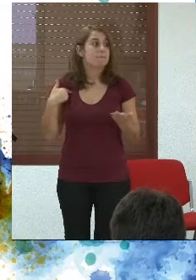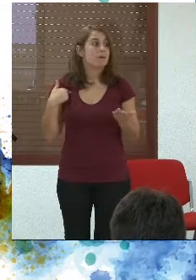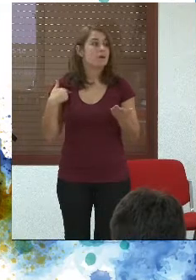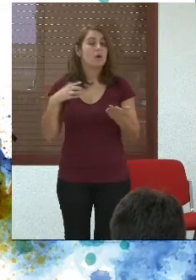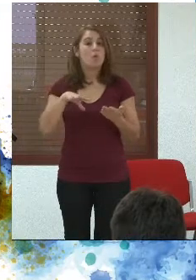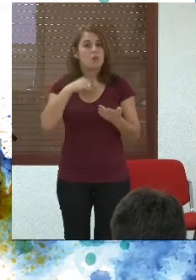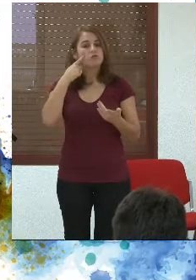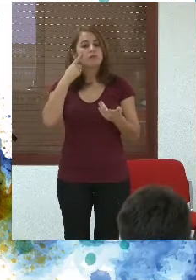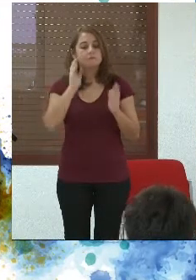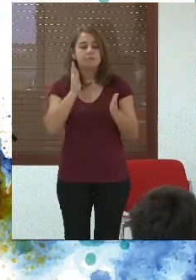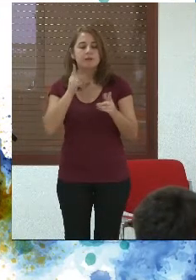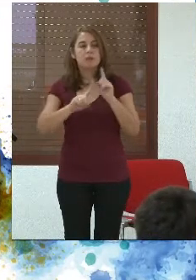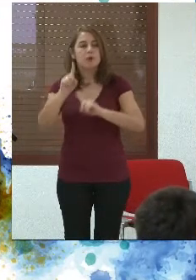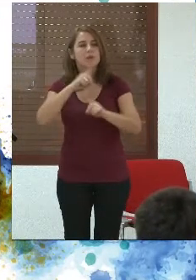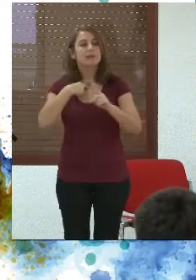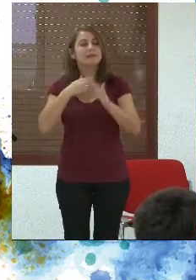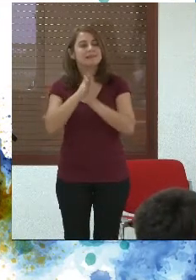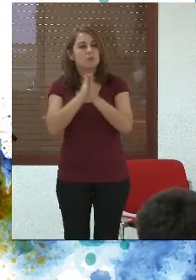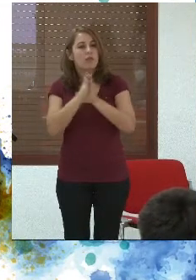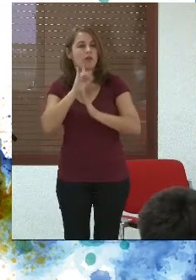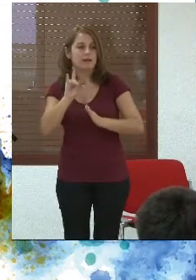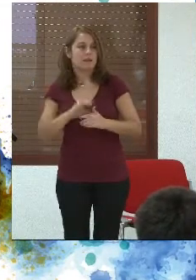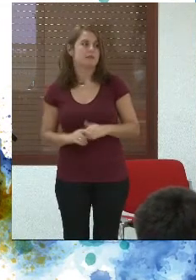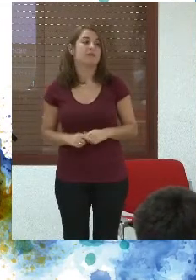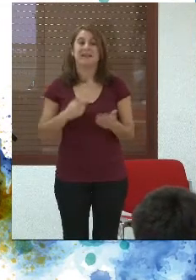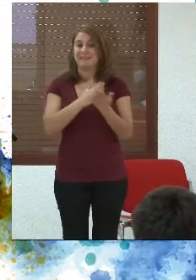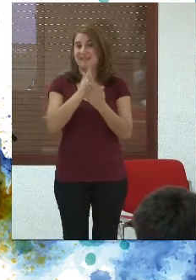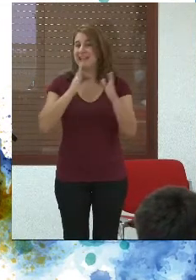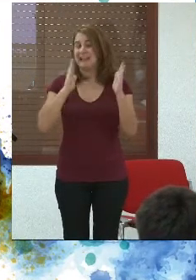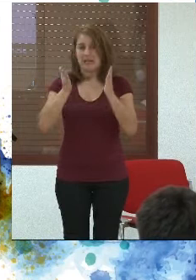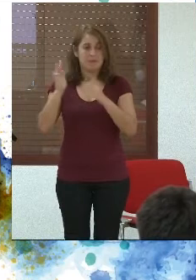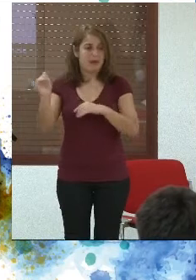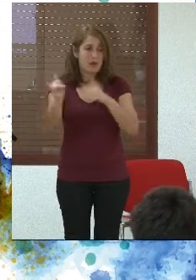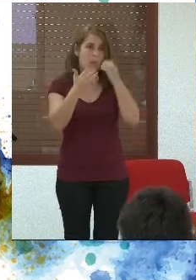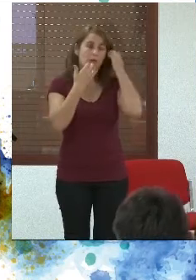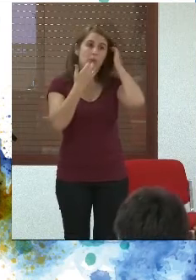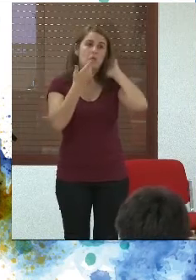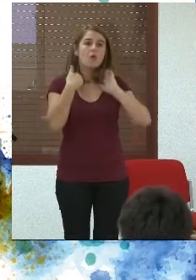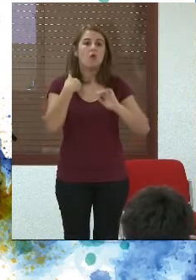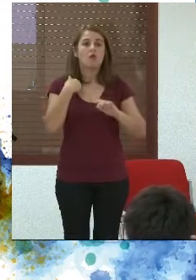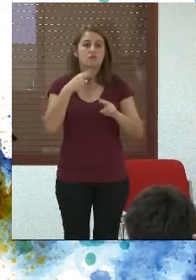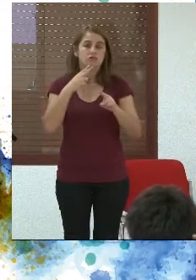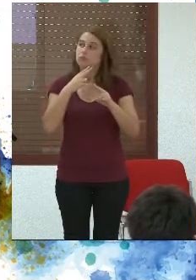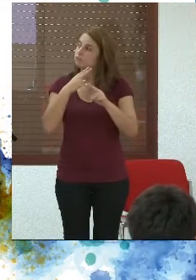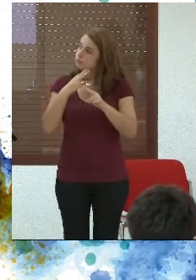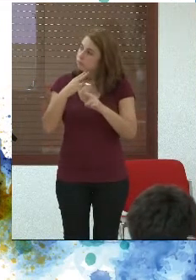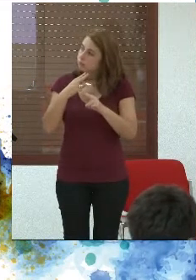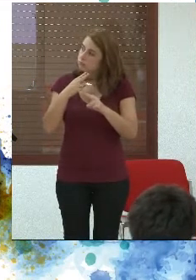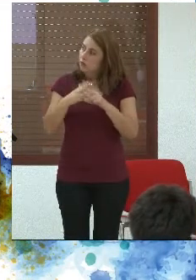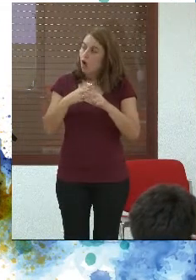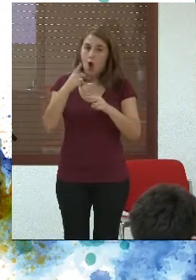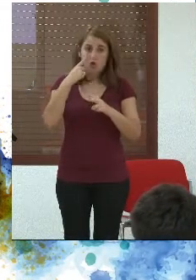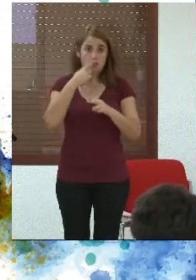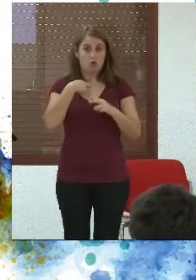the problem through electrical stimulation. There are other therapies which are being developed, such as orthokinetics,